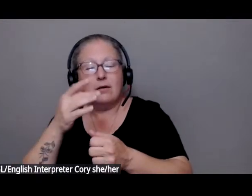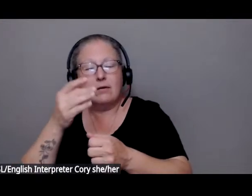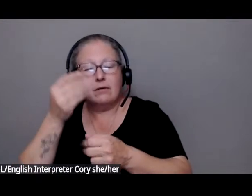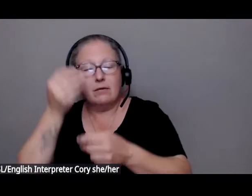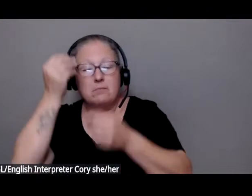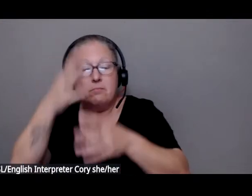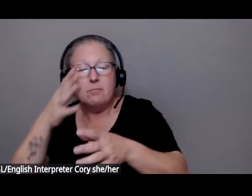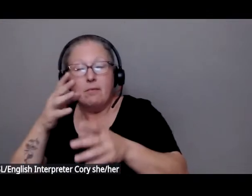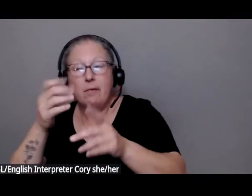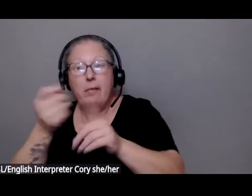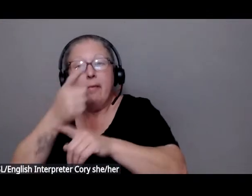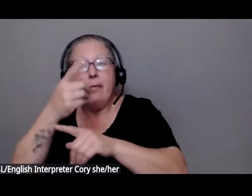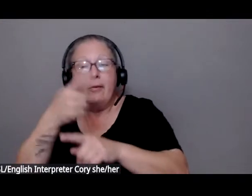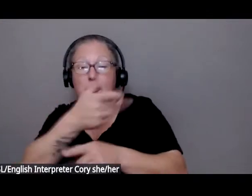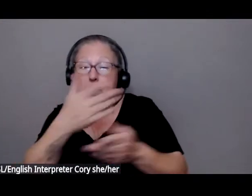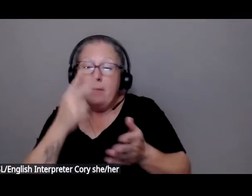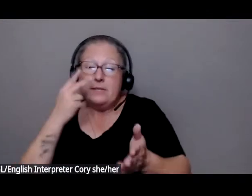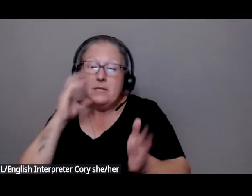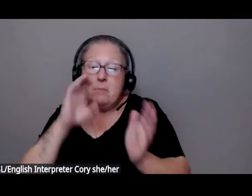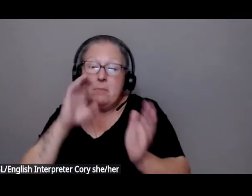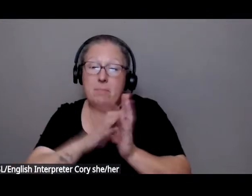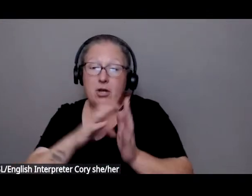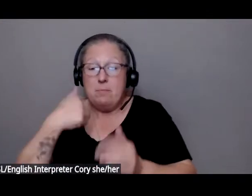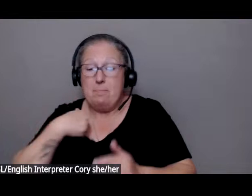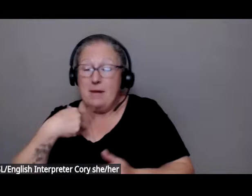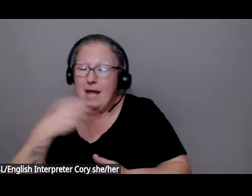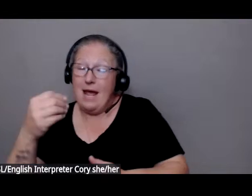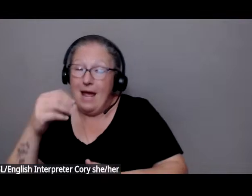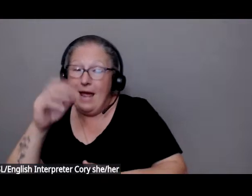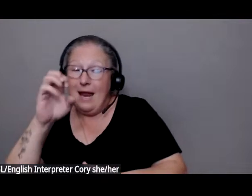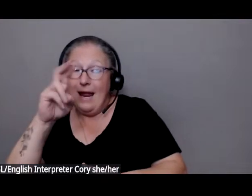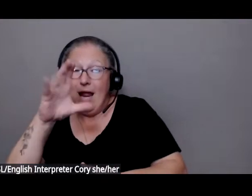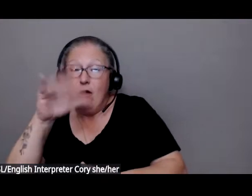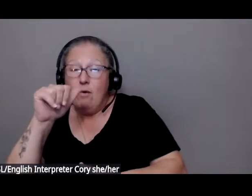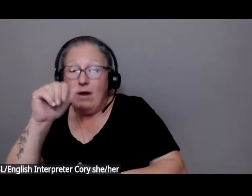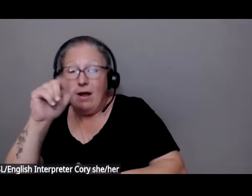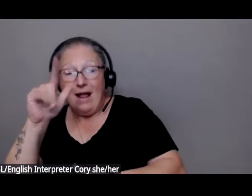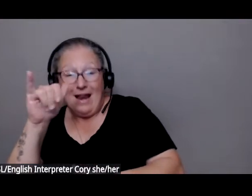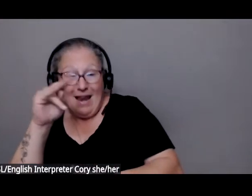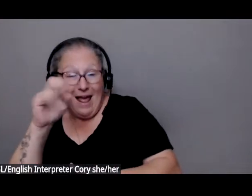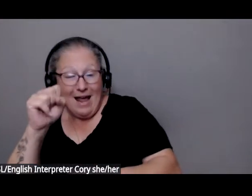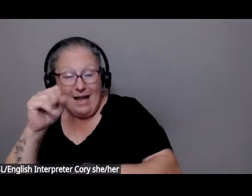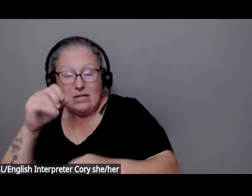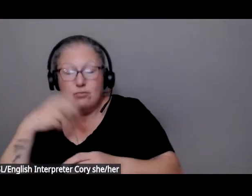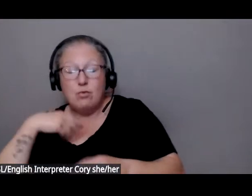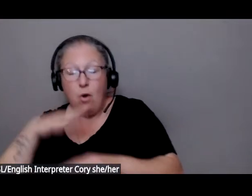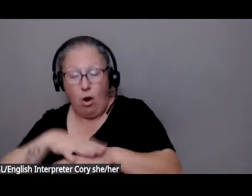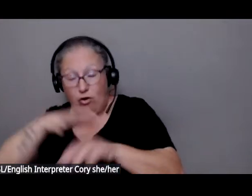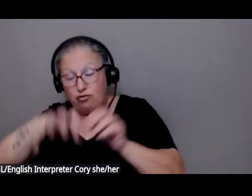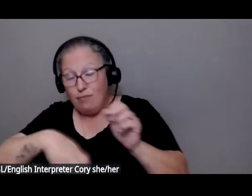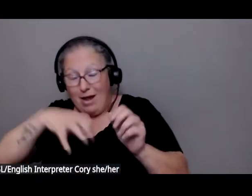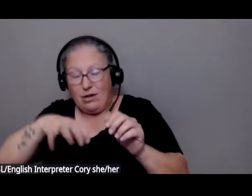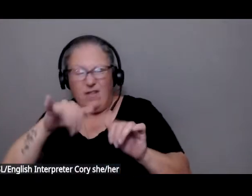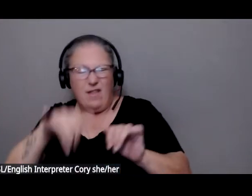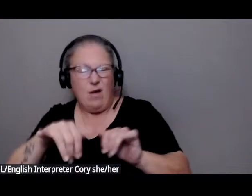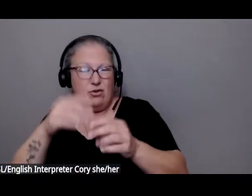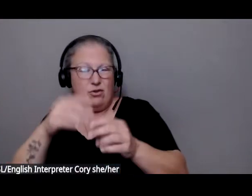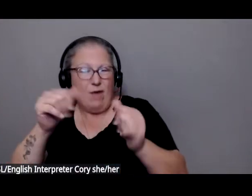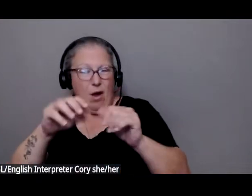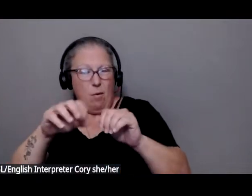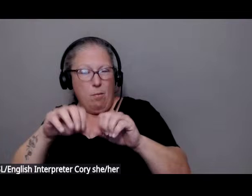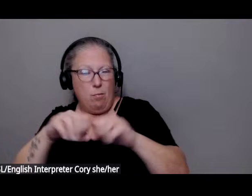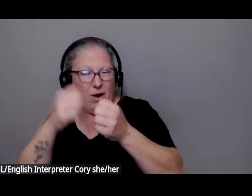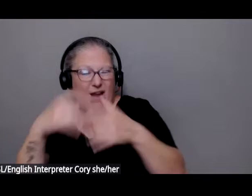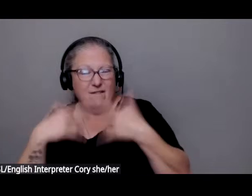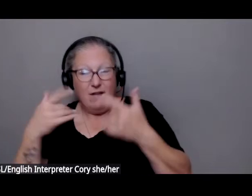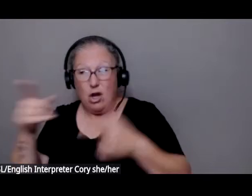there when myself and Erica Lyons were on a tractor, but that was at the groundbreaking event. Wait, you take pictures?